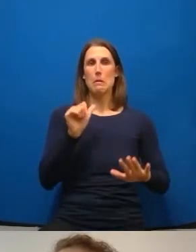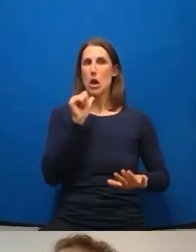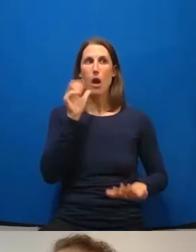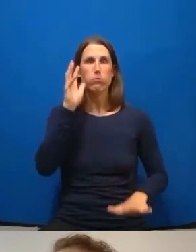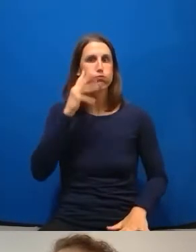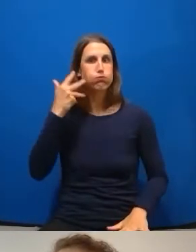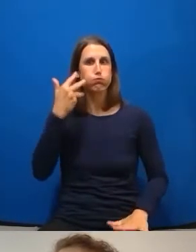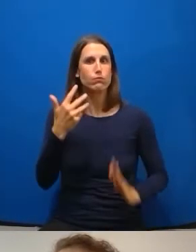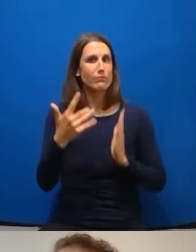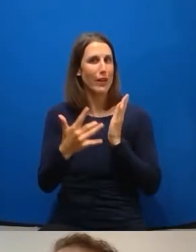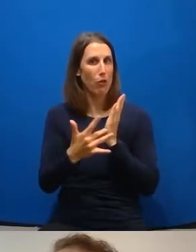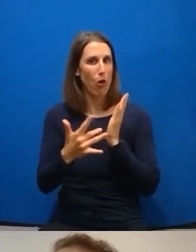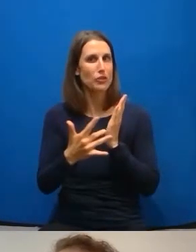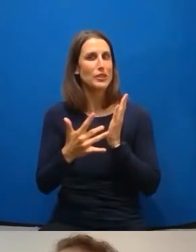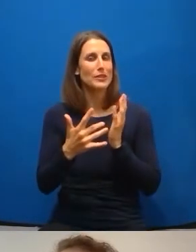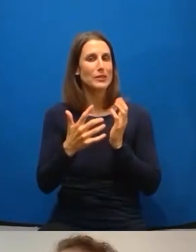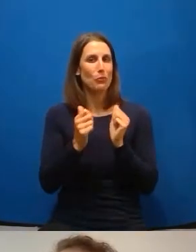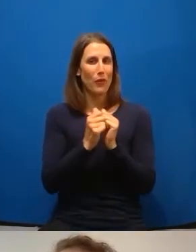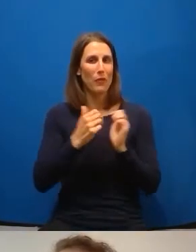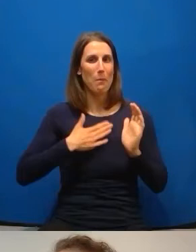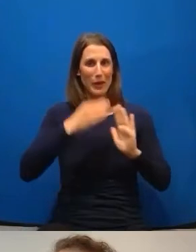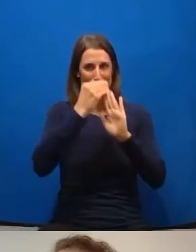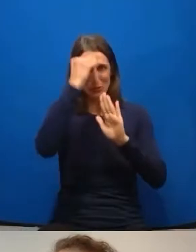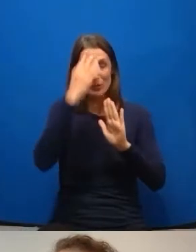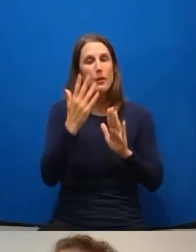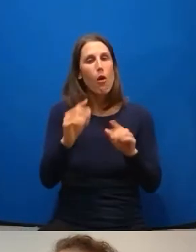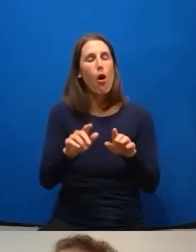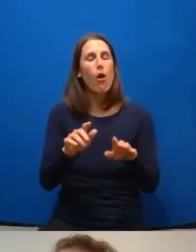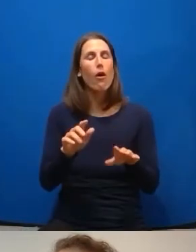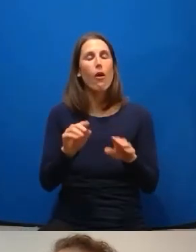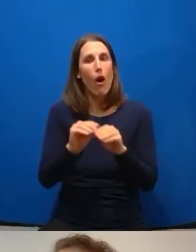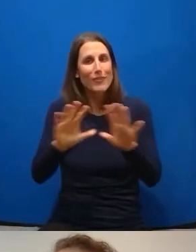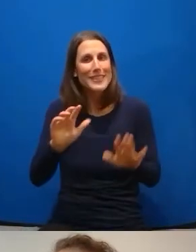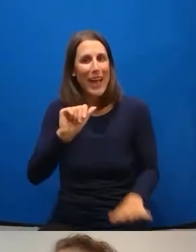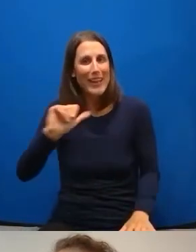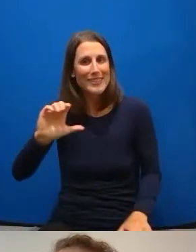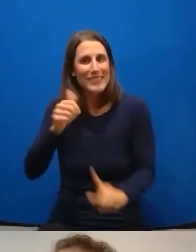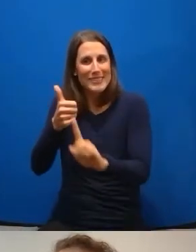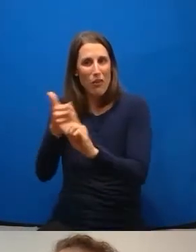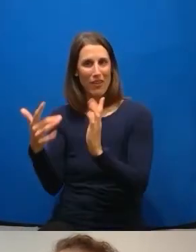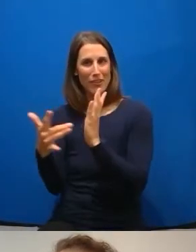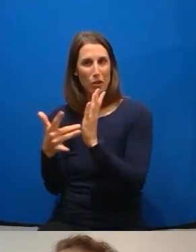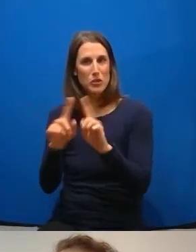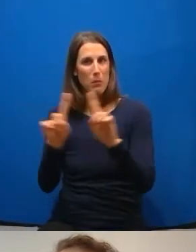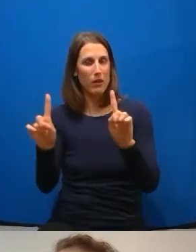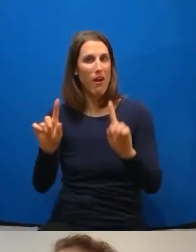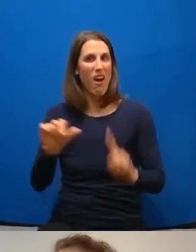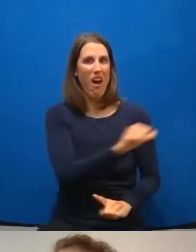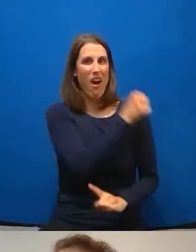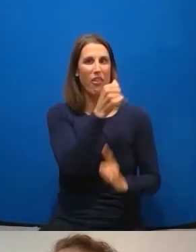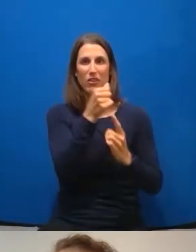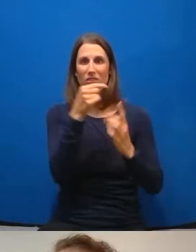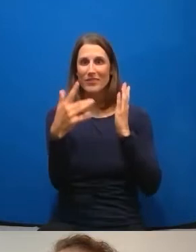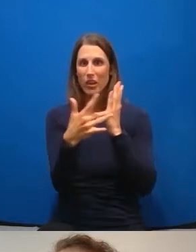normal day-to-day therapy other than the AAC itself. So that was an adjustment, but also a cool opportunity.